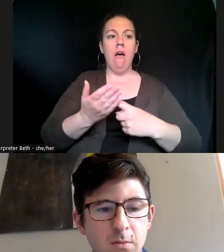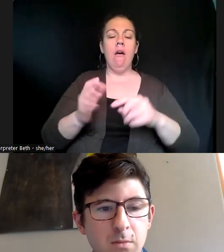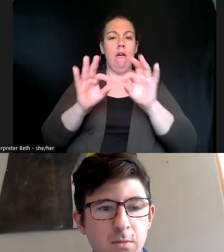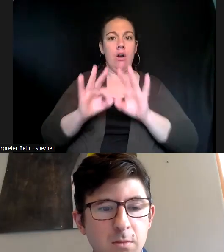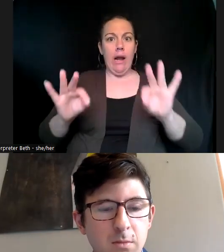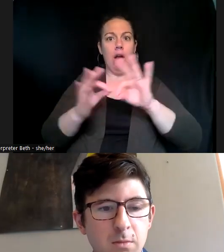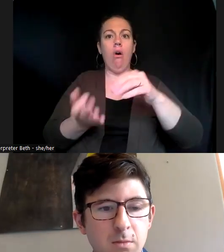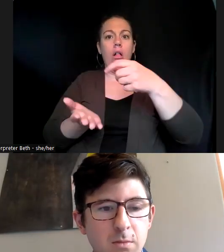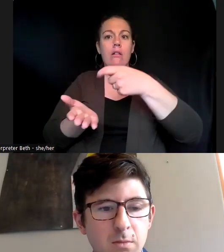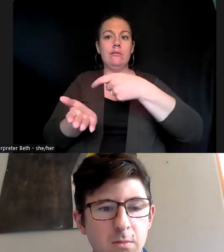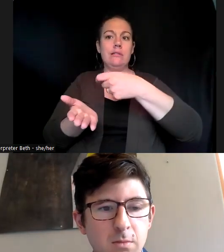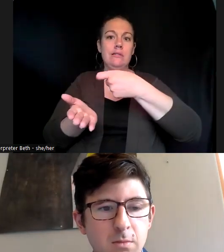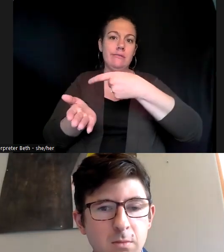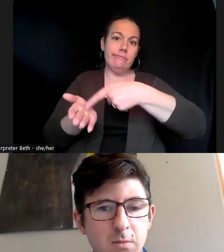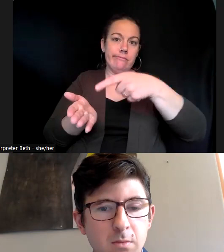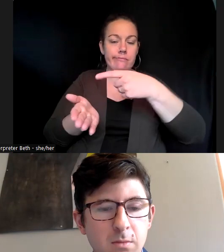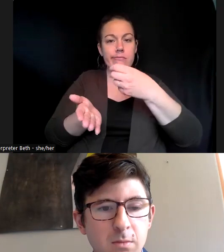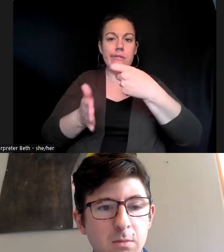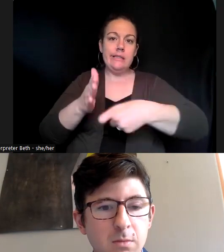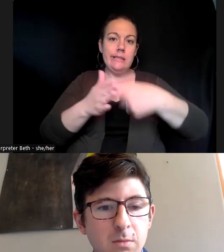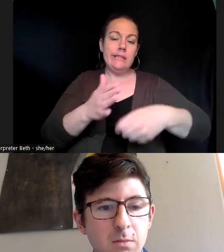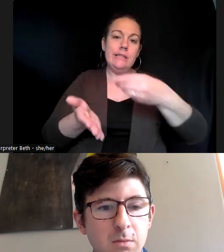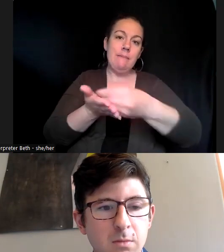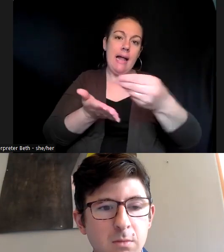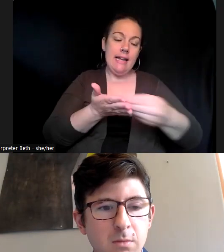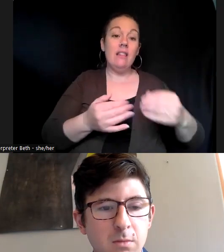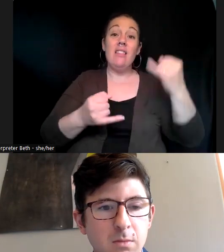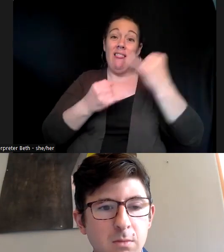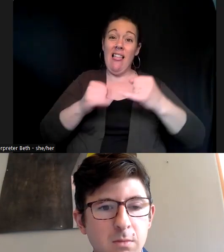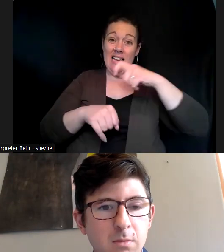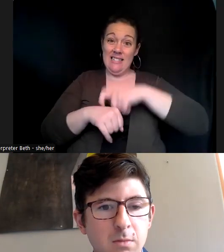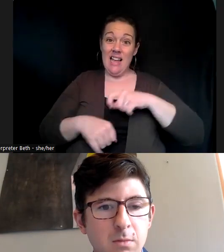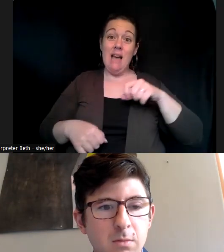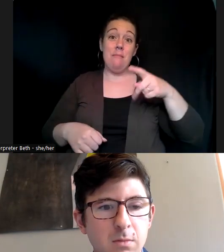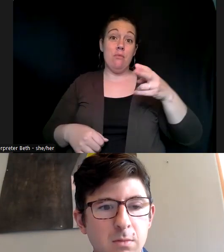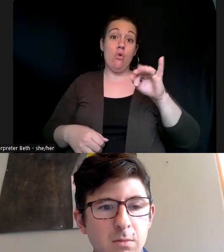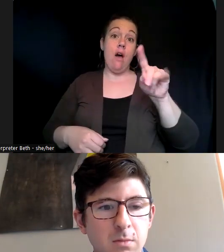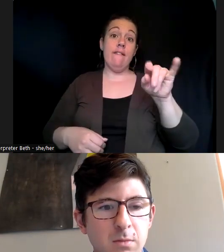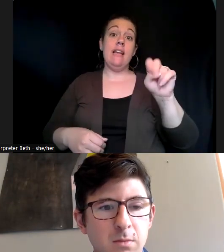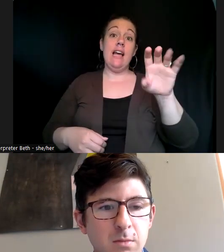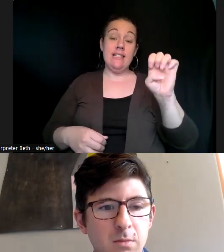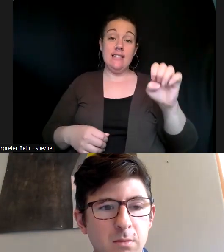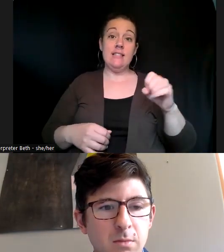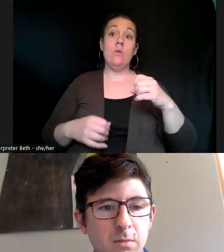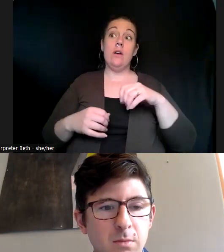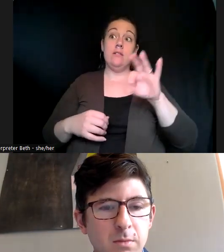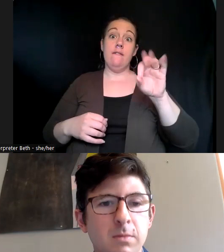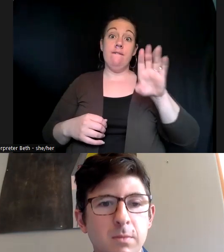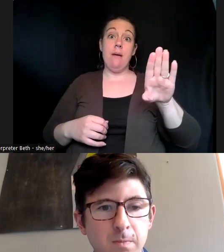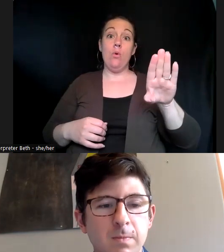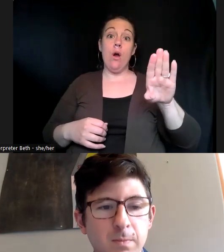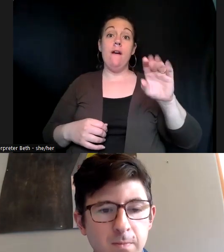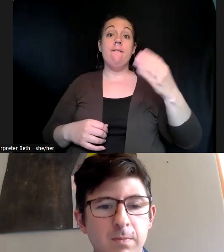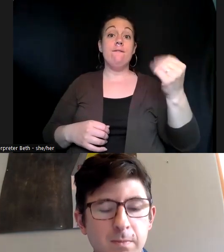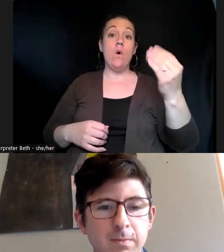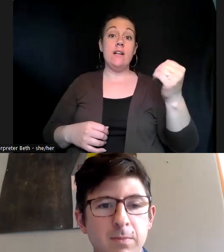example, here in Providence, the last time the district hosted something for ESSER dollars was February 14th, 2022.